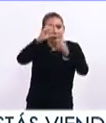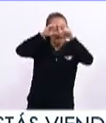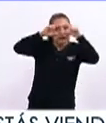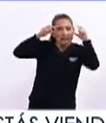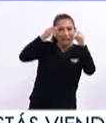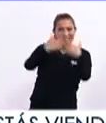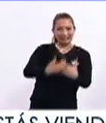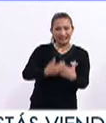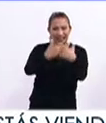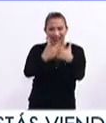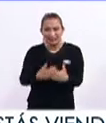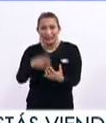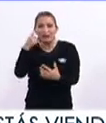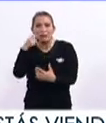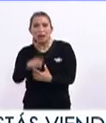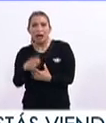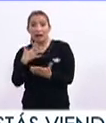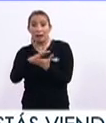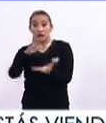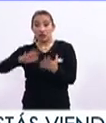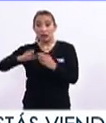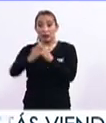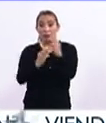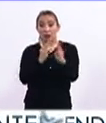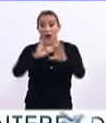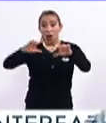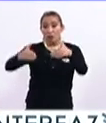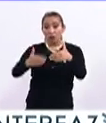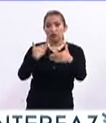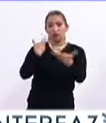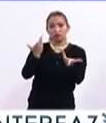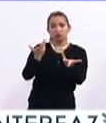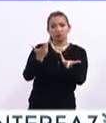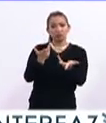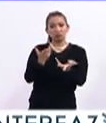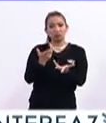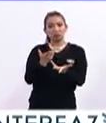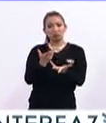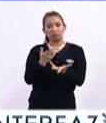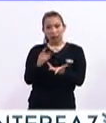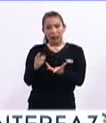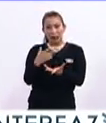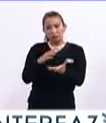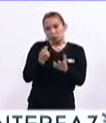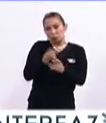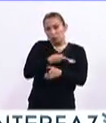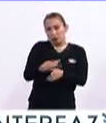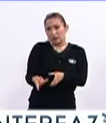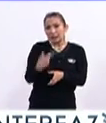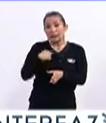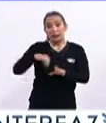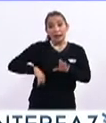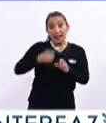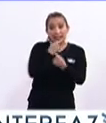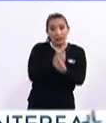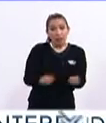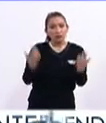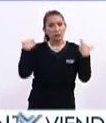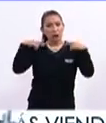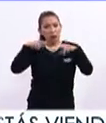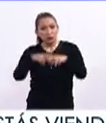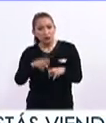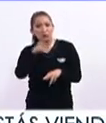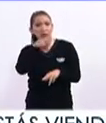bring literacy to the world's most under-resourced communities intentionally. And there the stakeholders are the